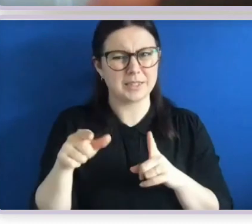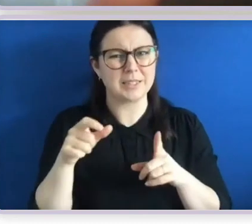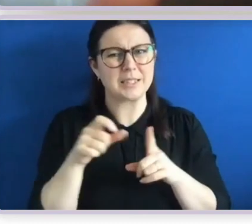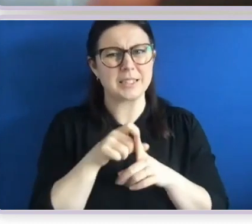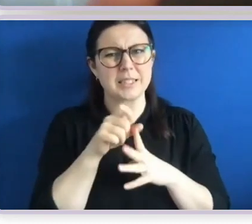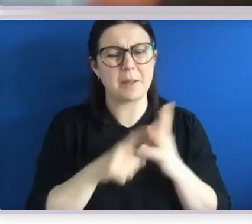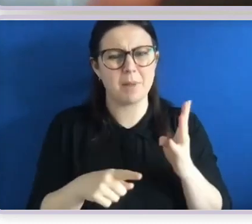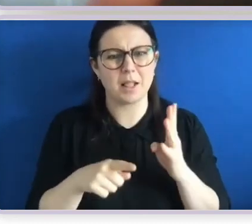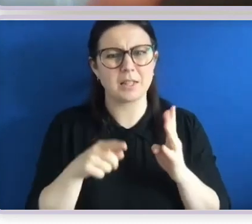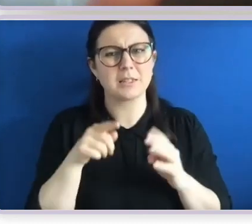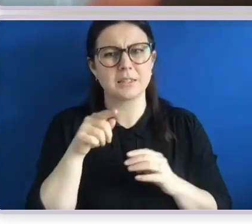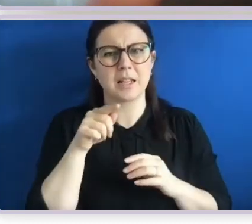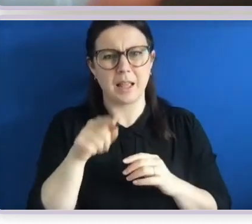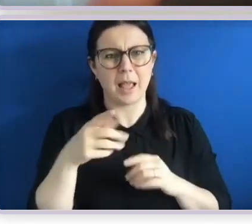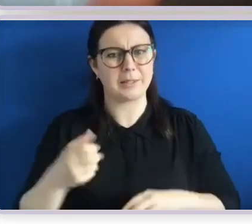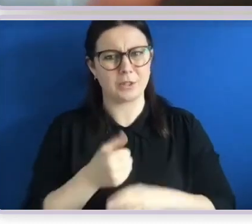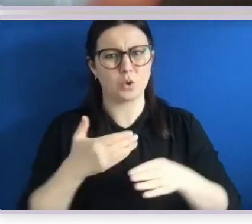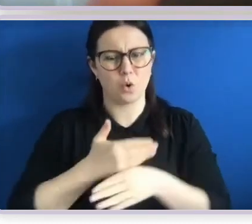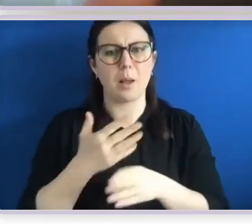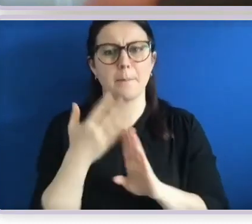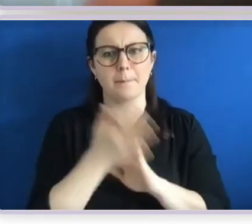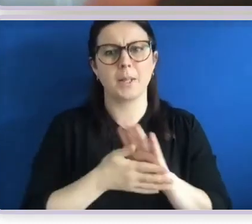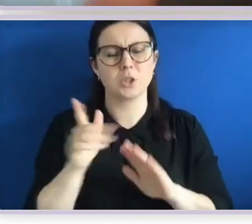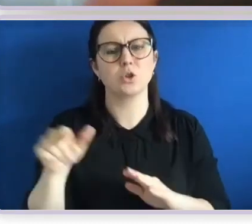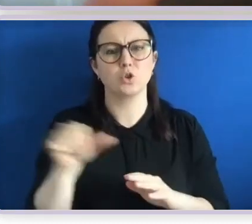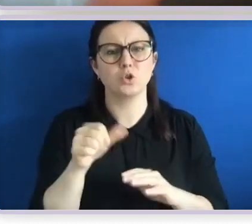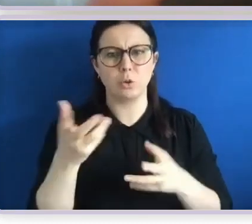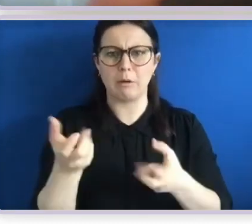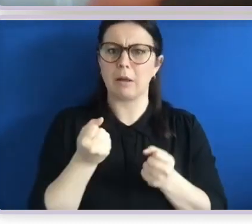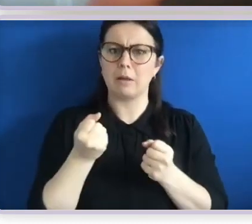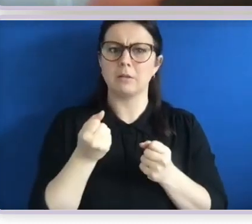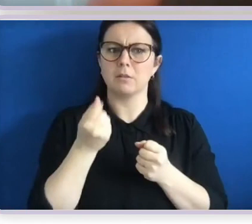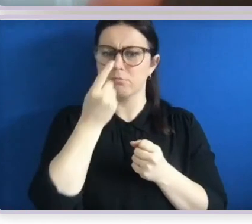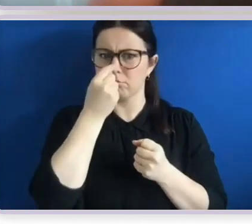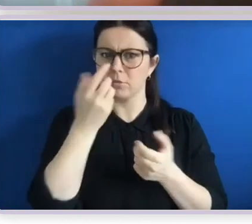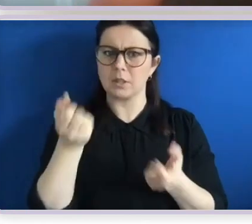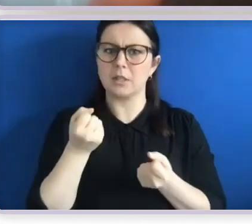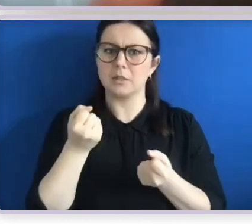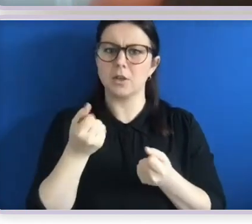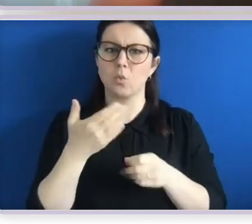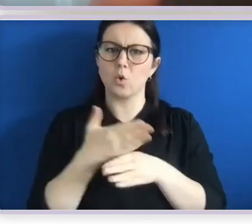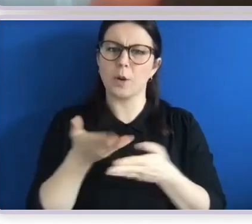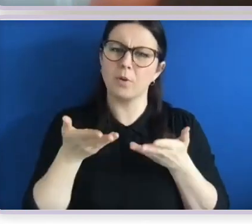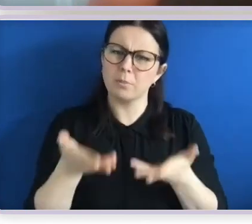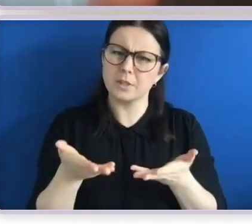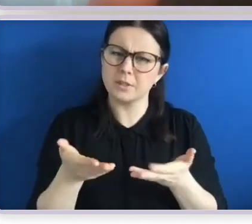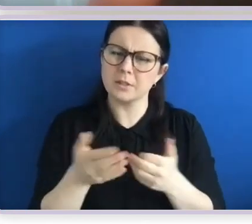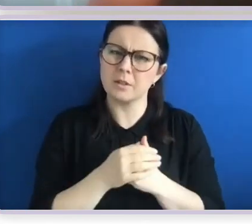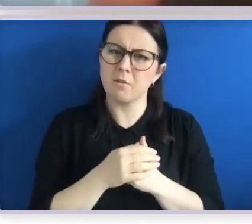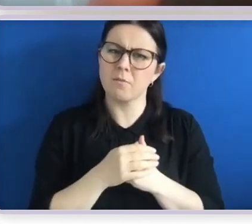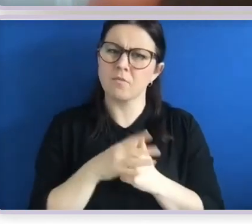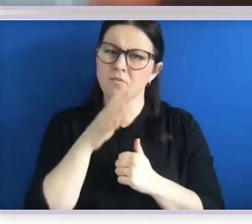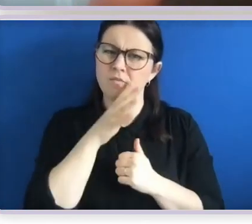are essential workers and should get worker permits. I'd be concerned to know if that's not been the